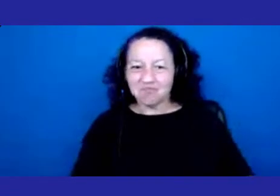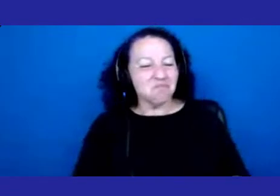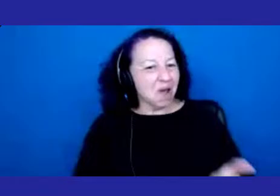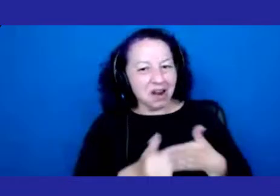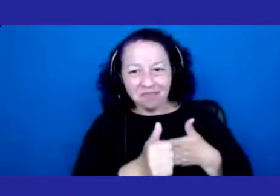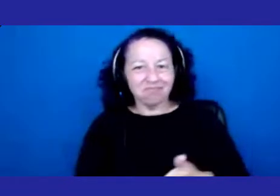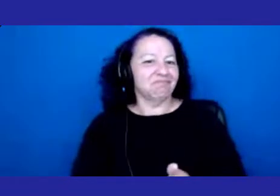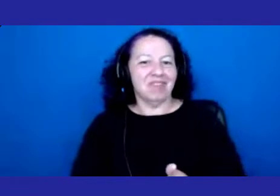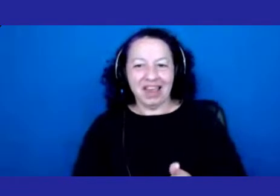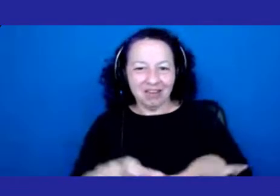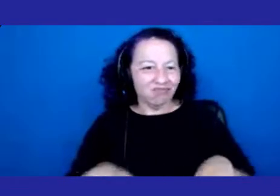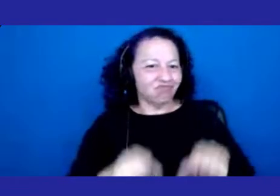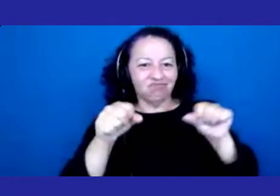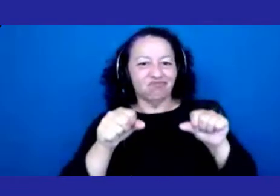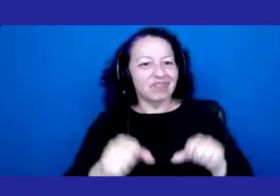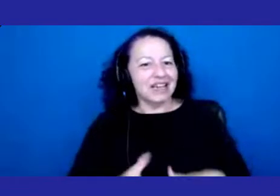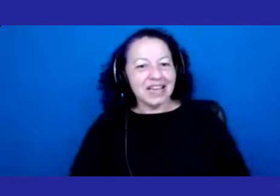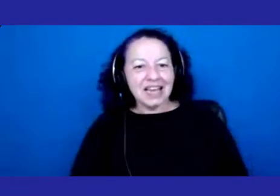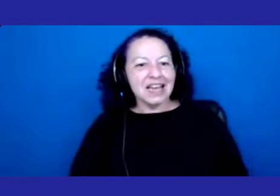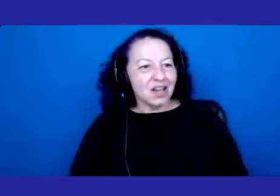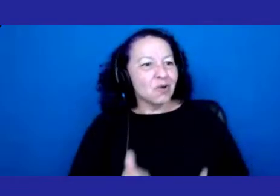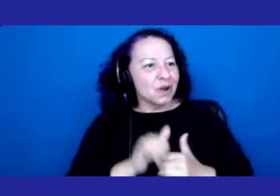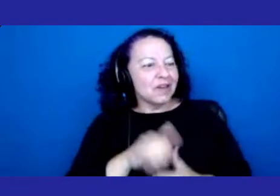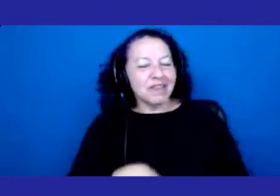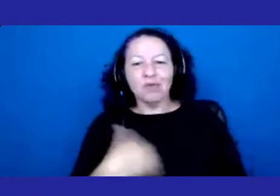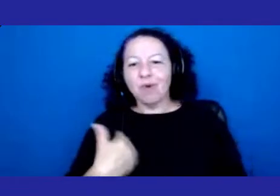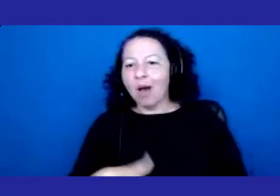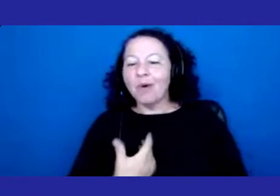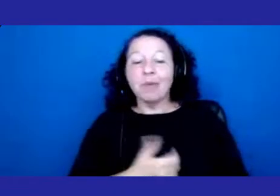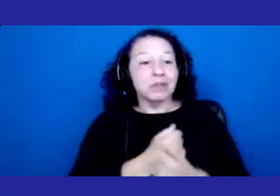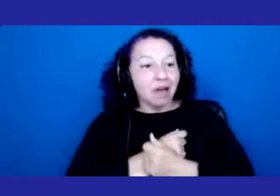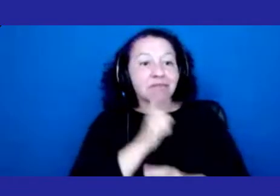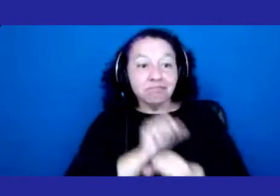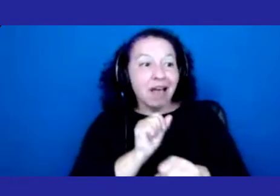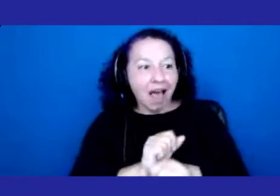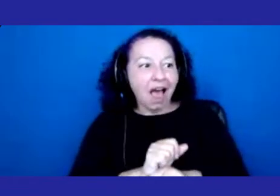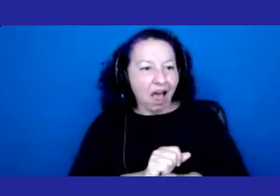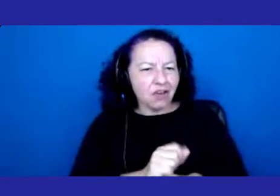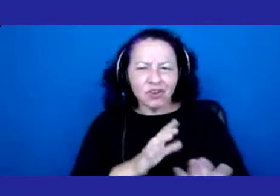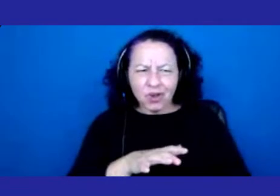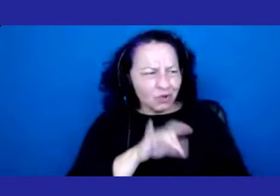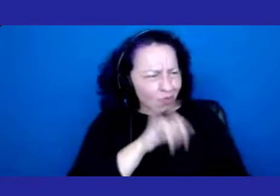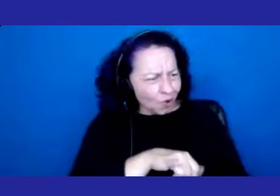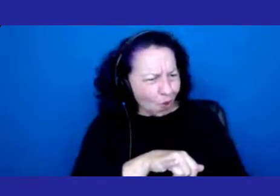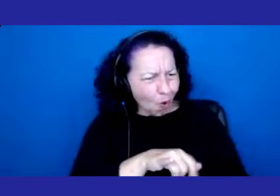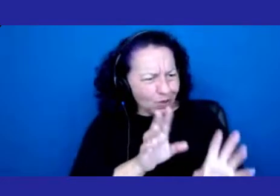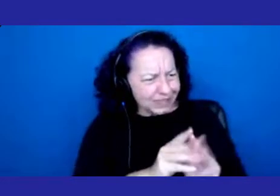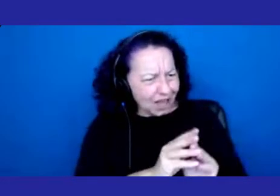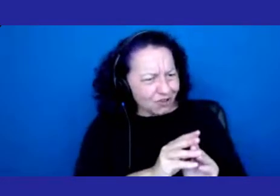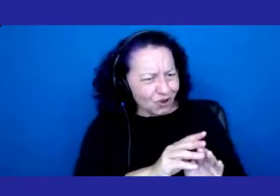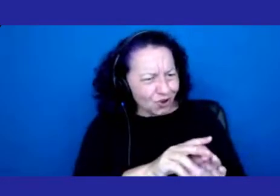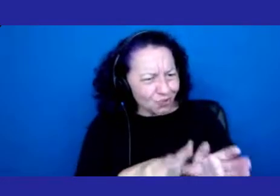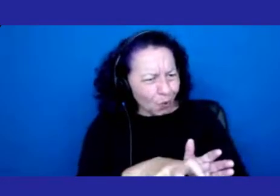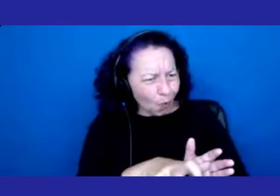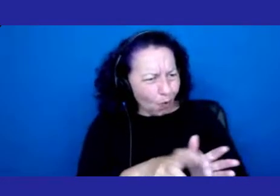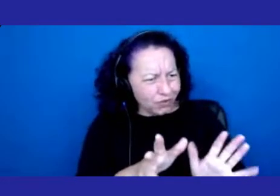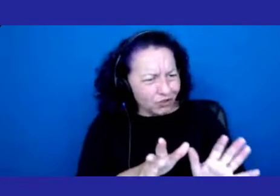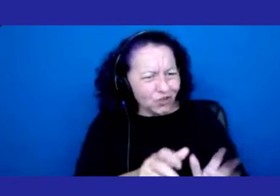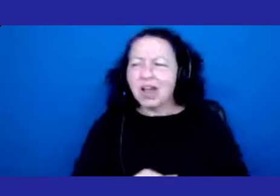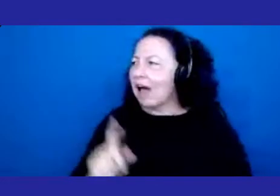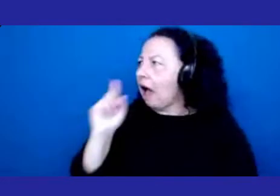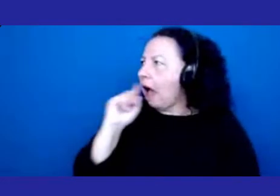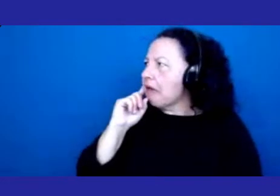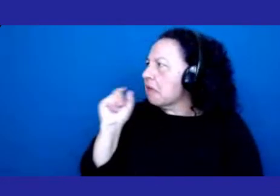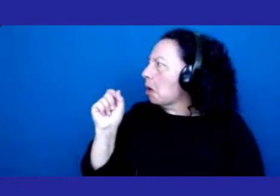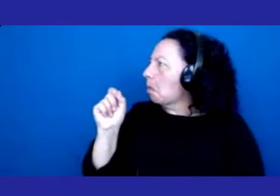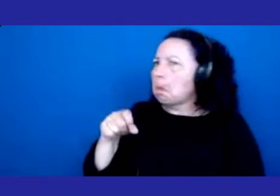that. And I would love to actually hear, were they recorded by any chance? I think they were. I definitely,